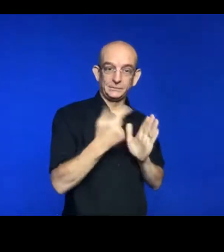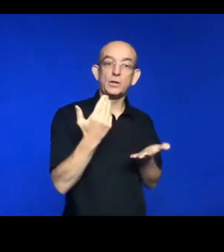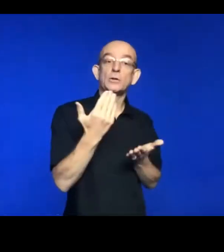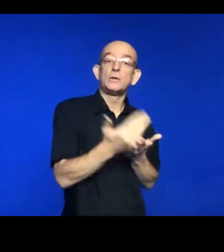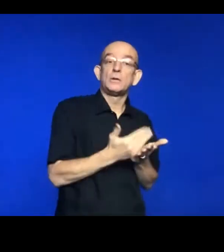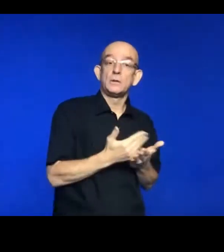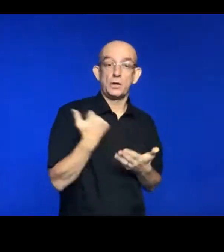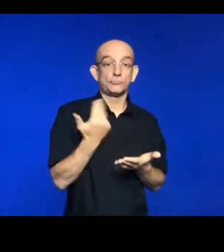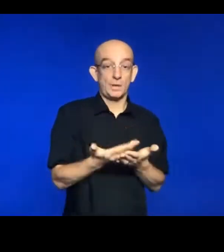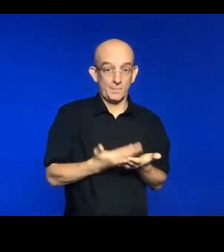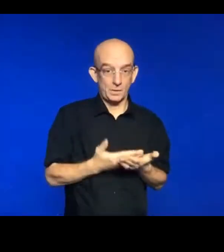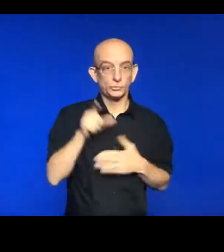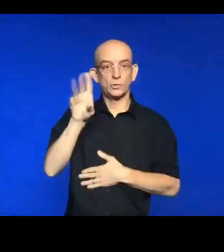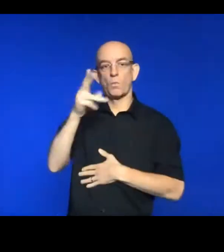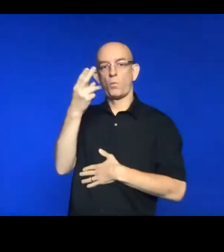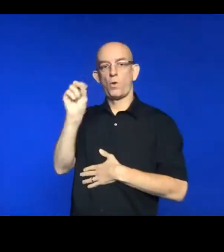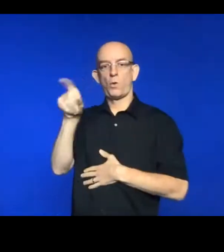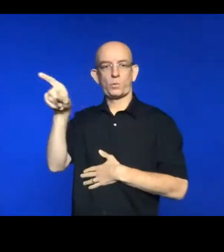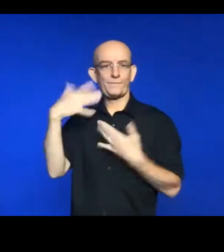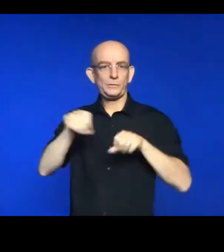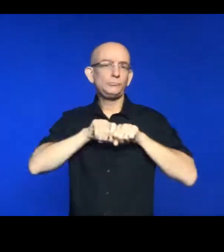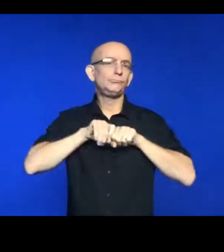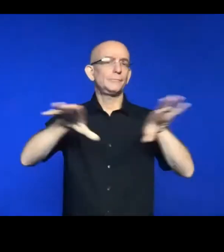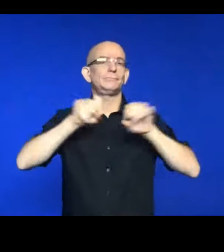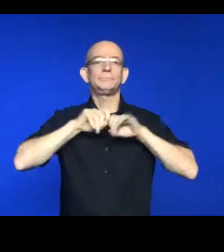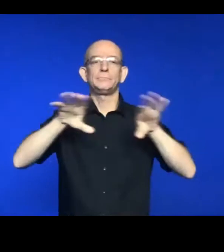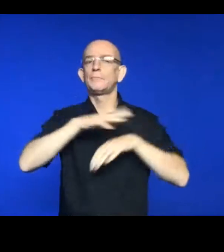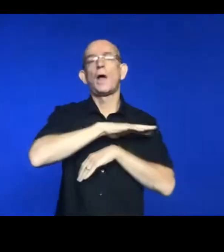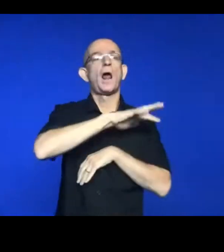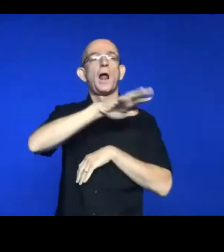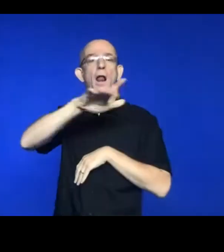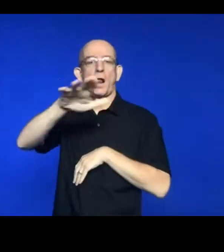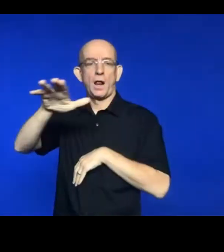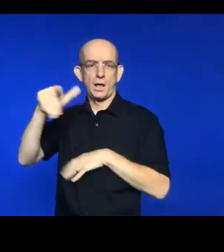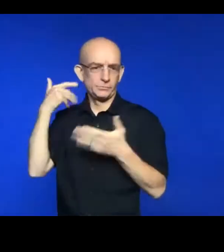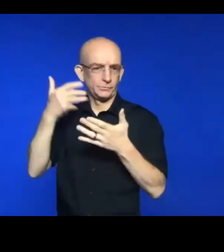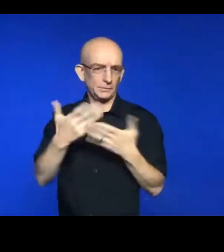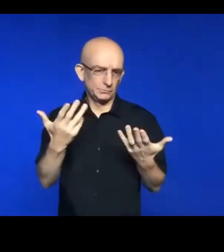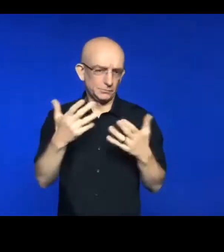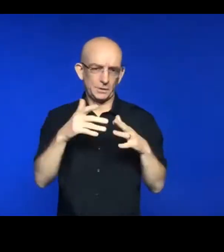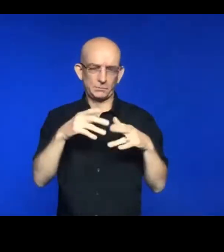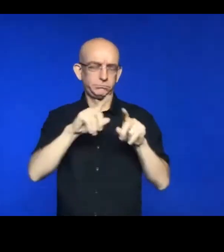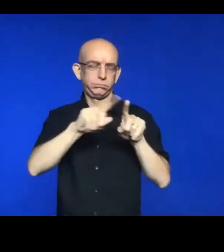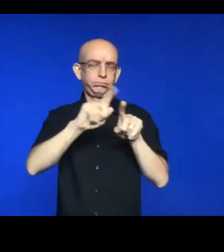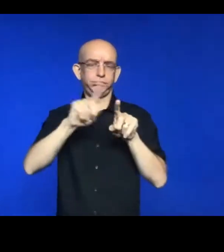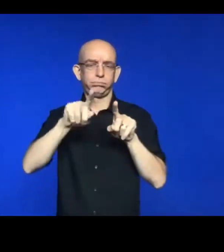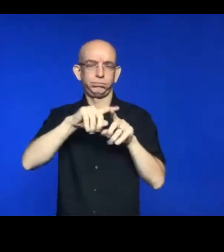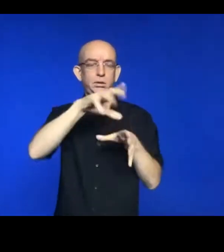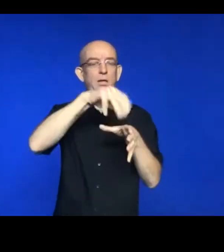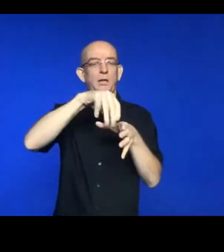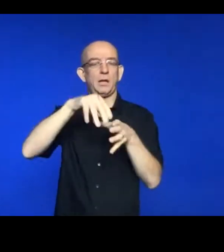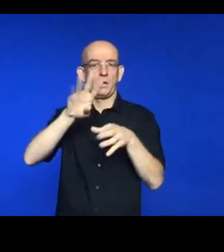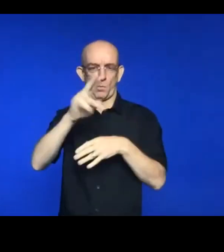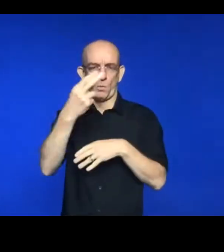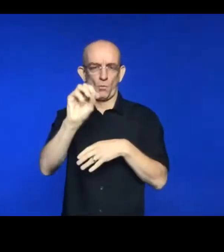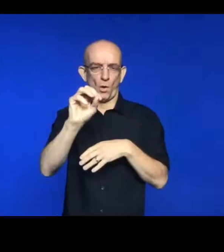the many, I would say, many member states or many countries had been adhering to. And it is